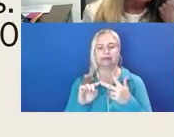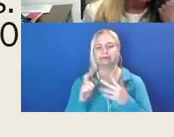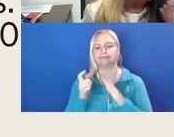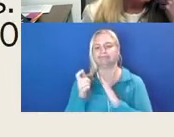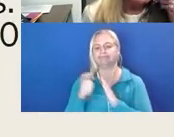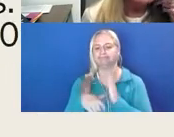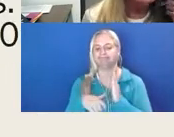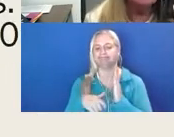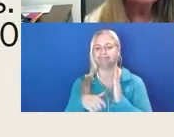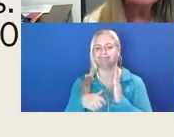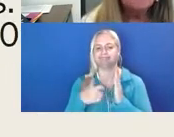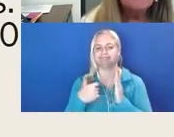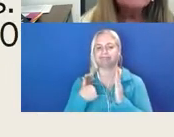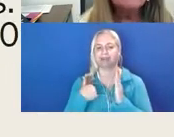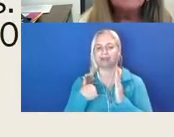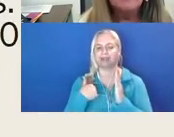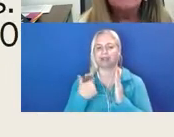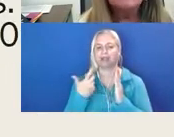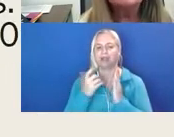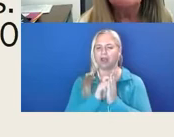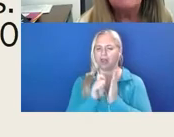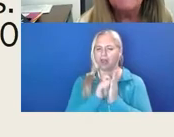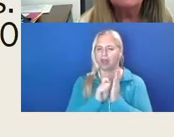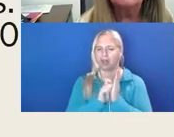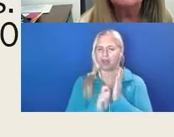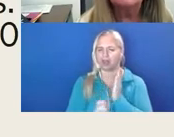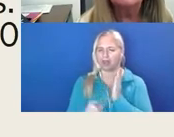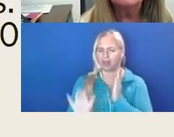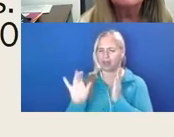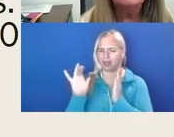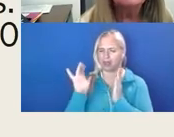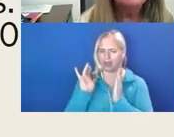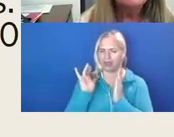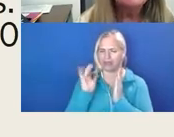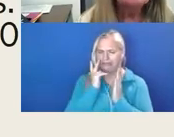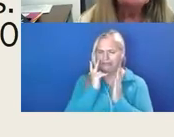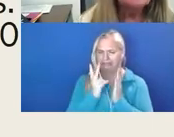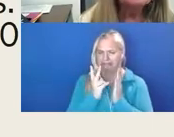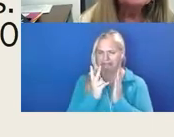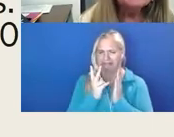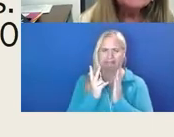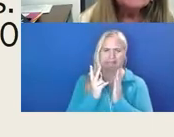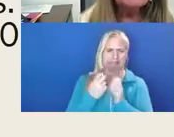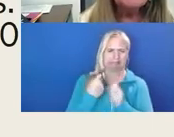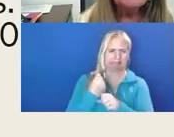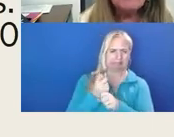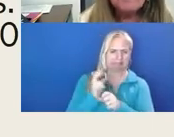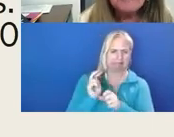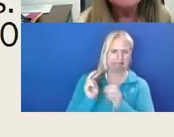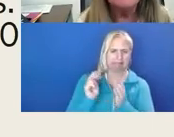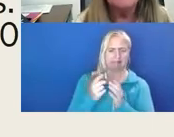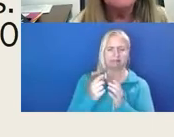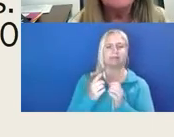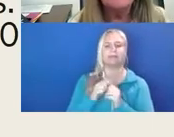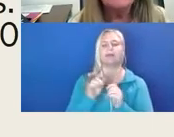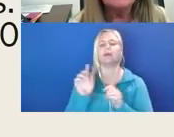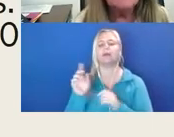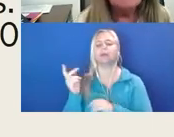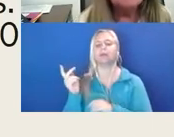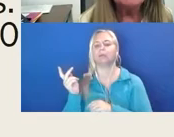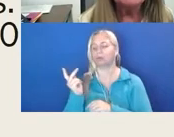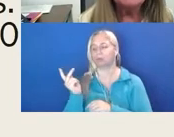I had authored quite a ways back, as you can see. And then this is the one that Whitney and I